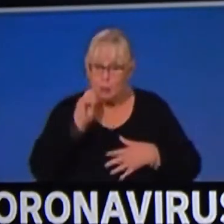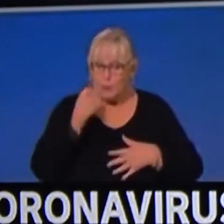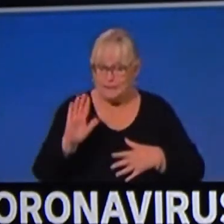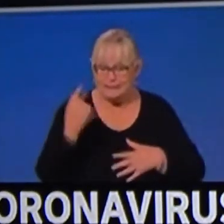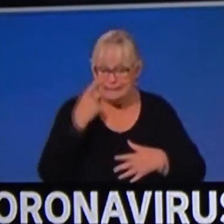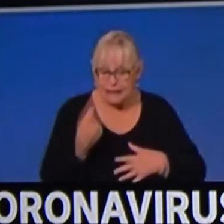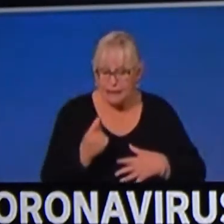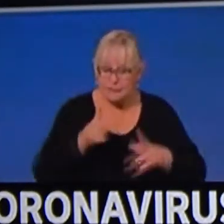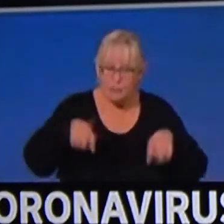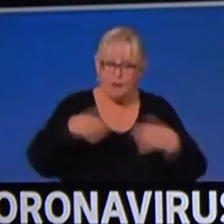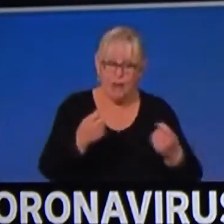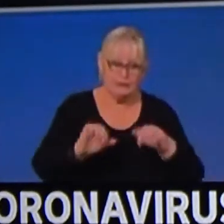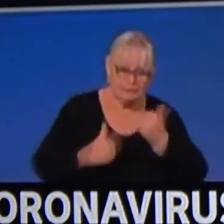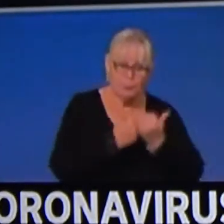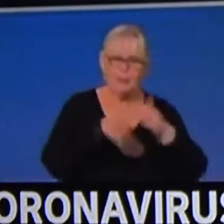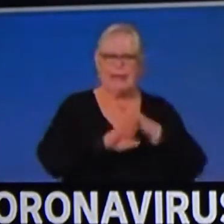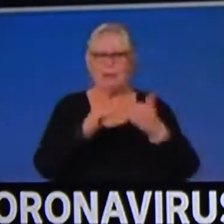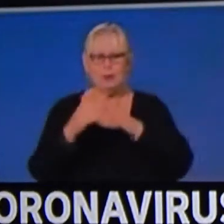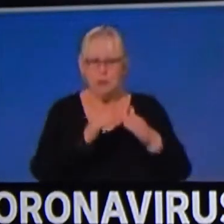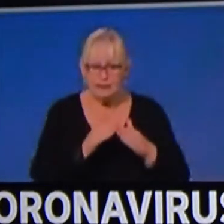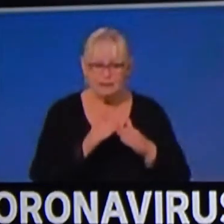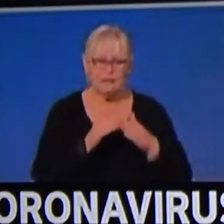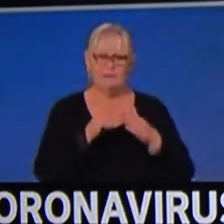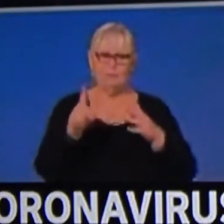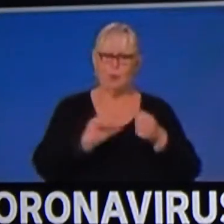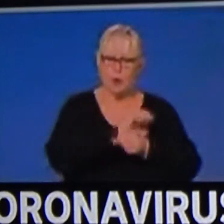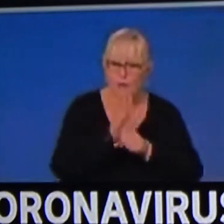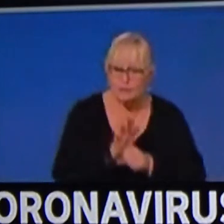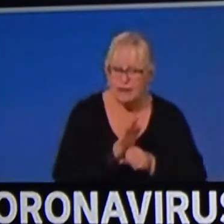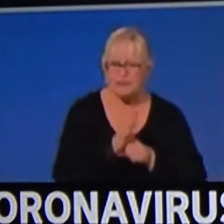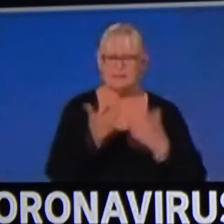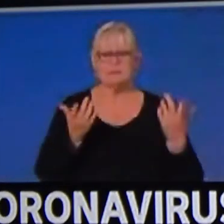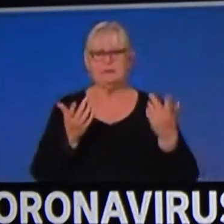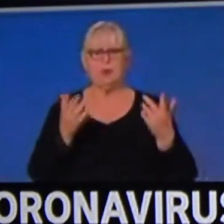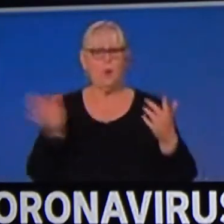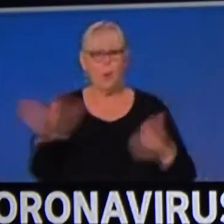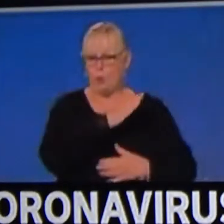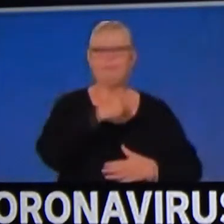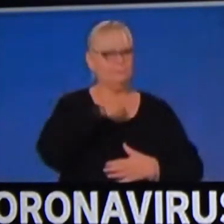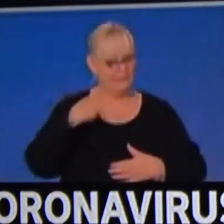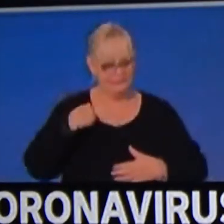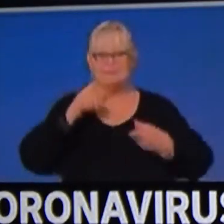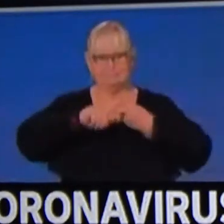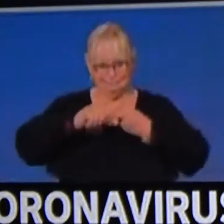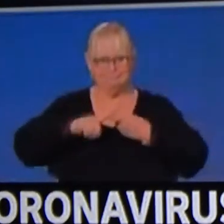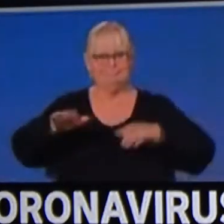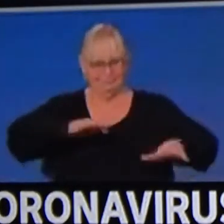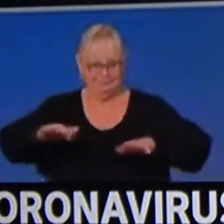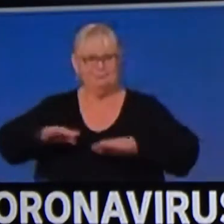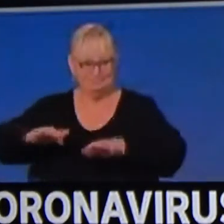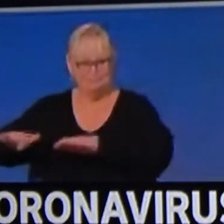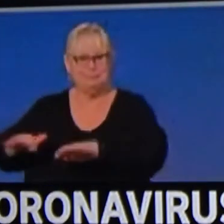The support they're providing in the community on COVID-19. Of course, the ministers and the government have been extremely